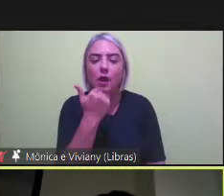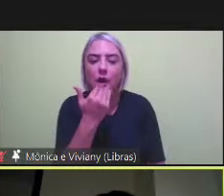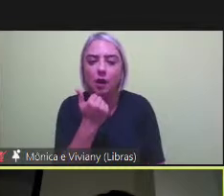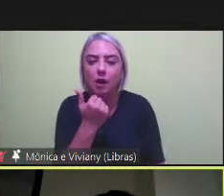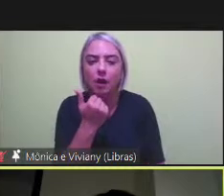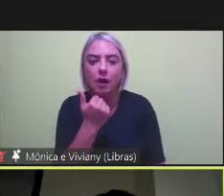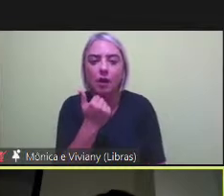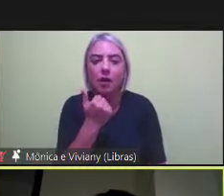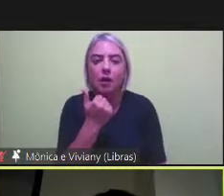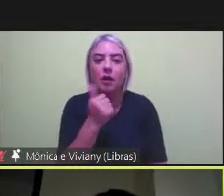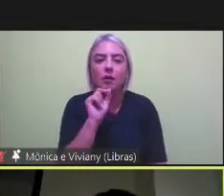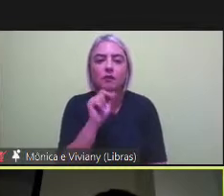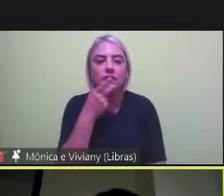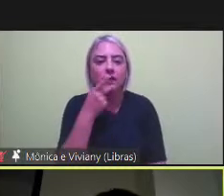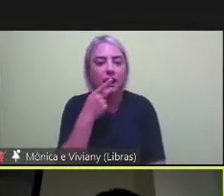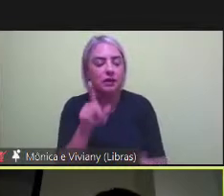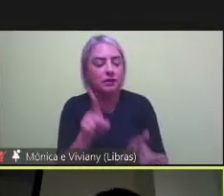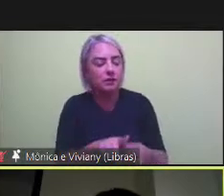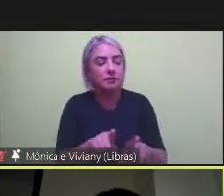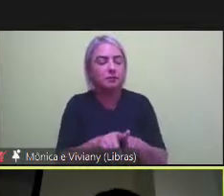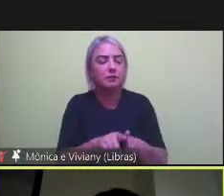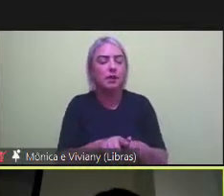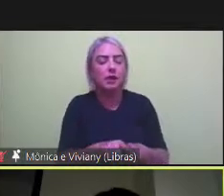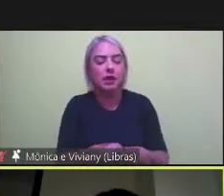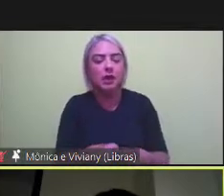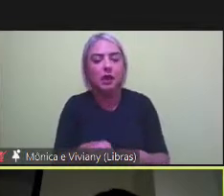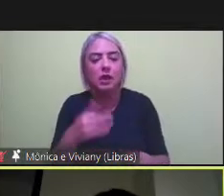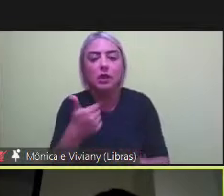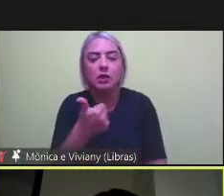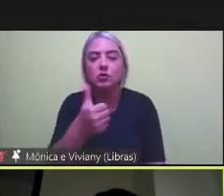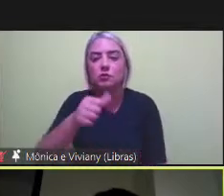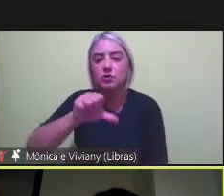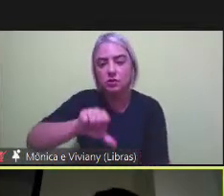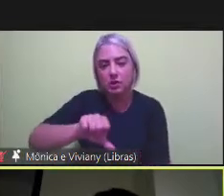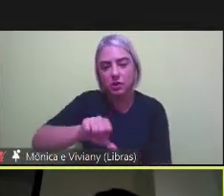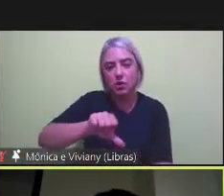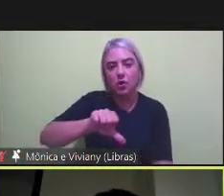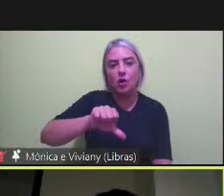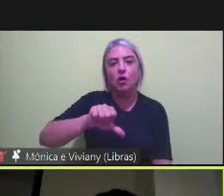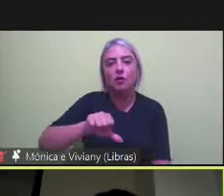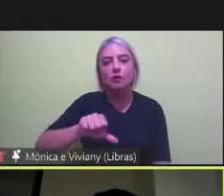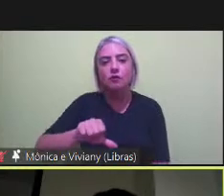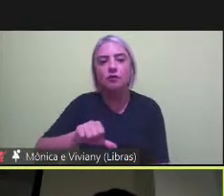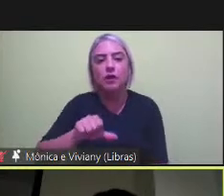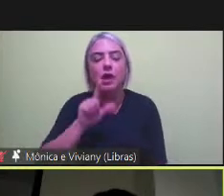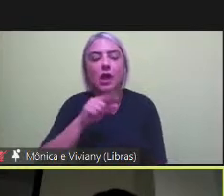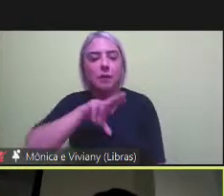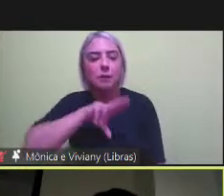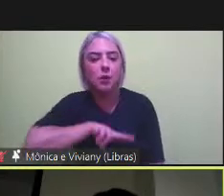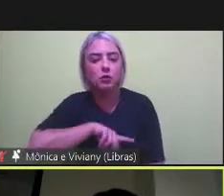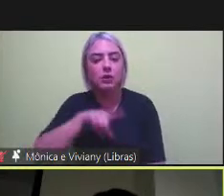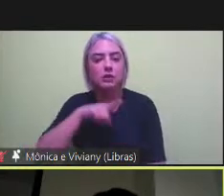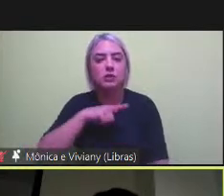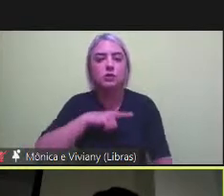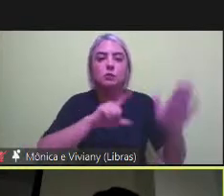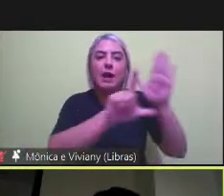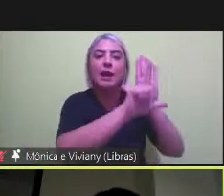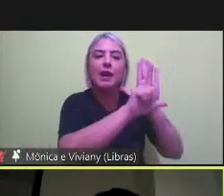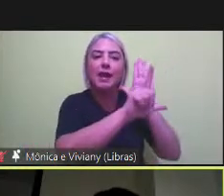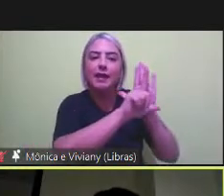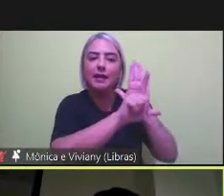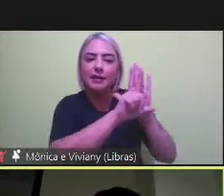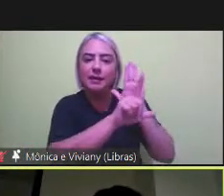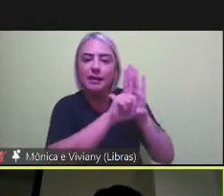in the food environment, we also wanted to say that starting 2019 in